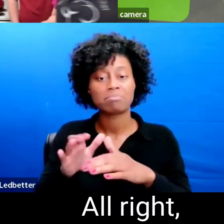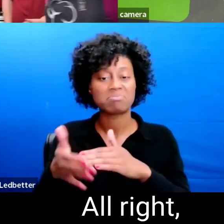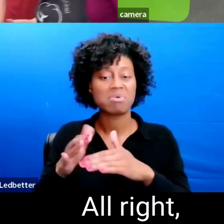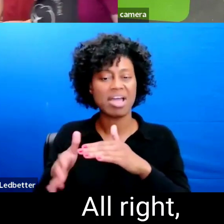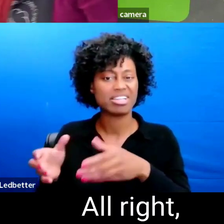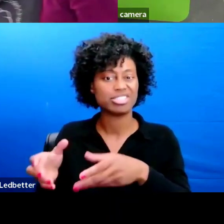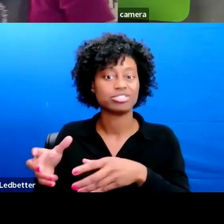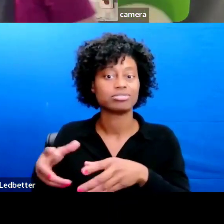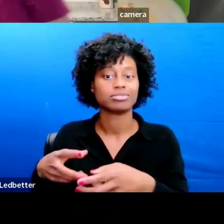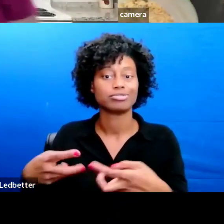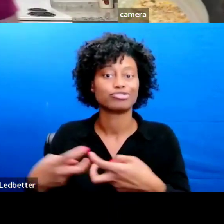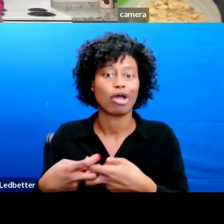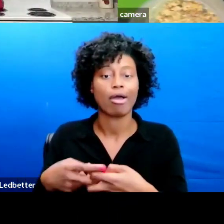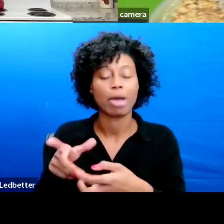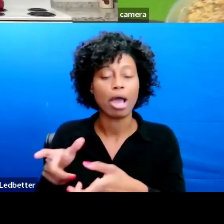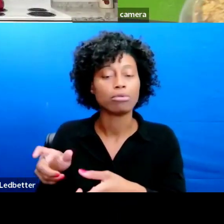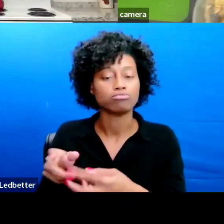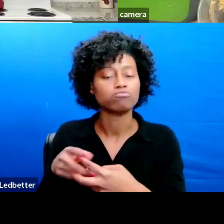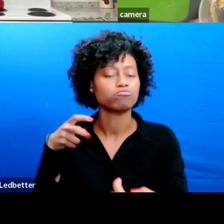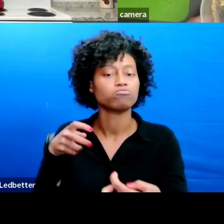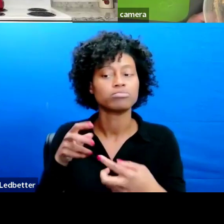All right.